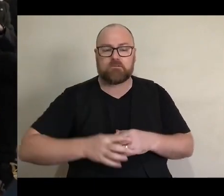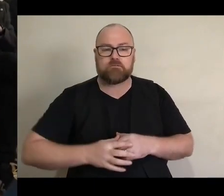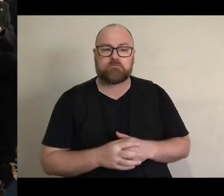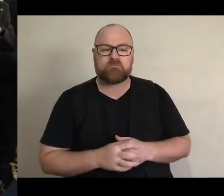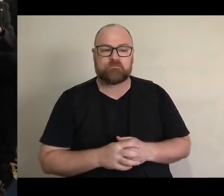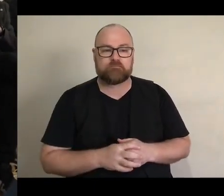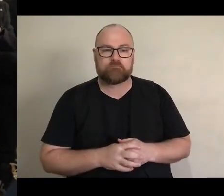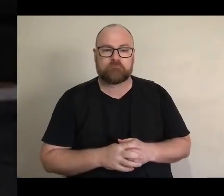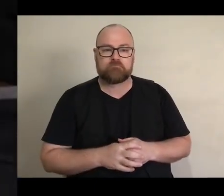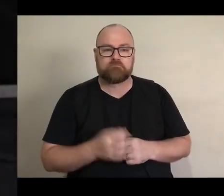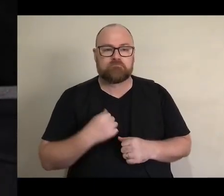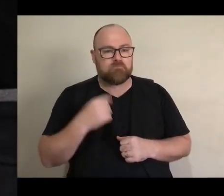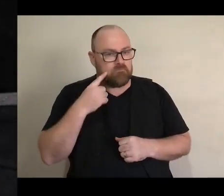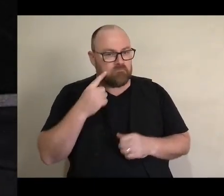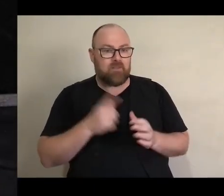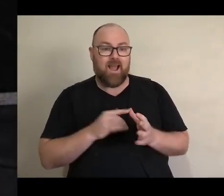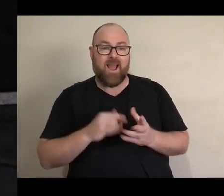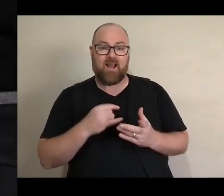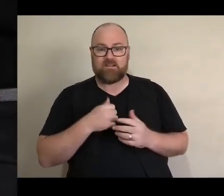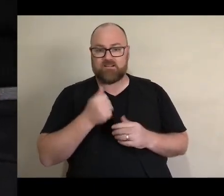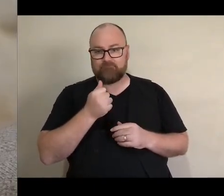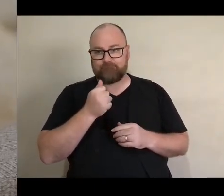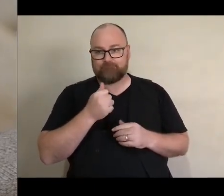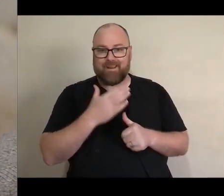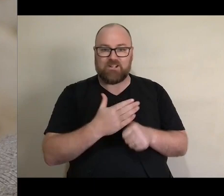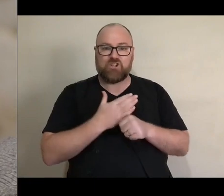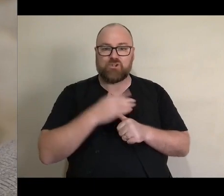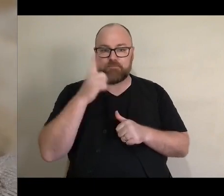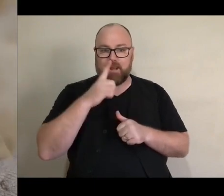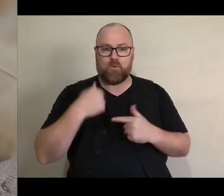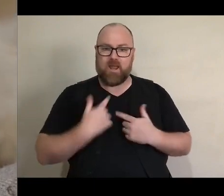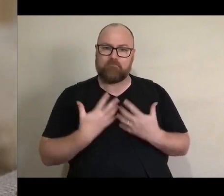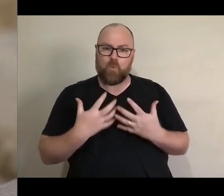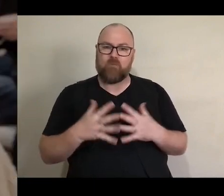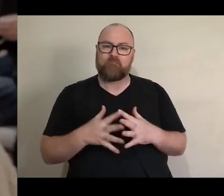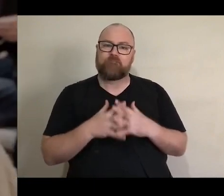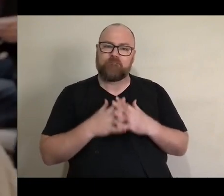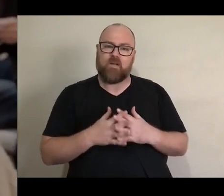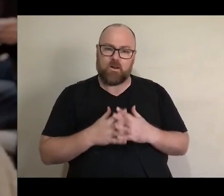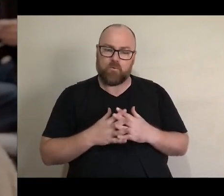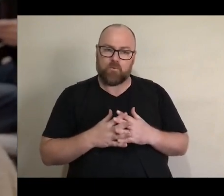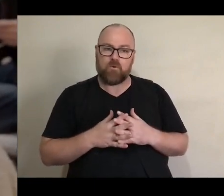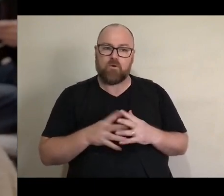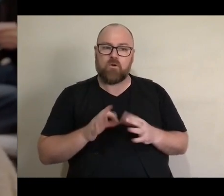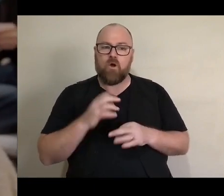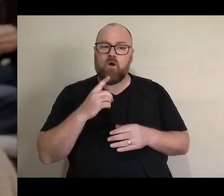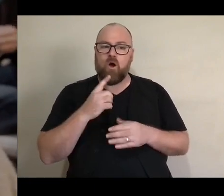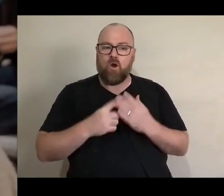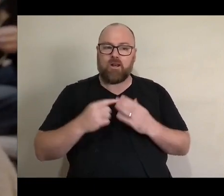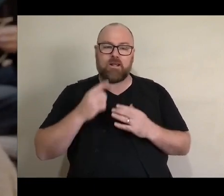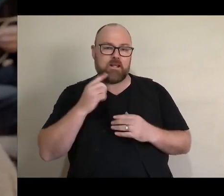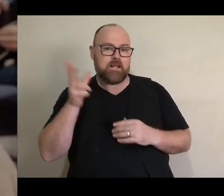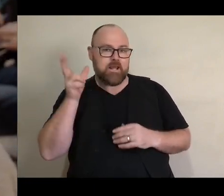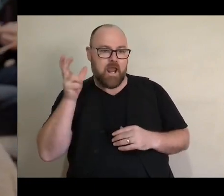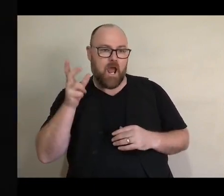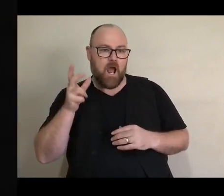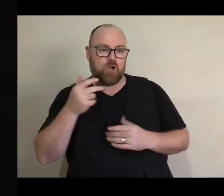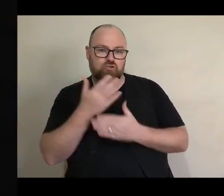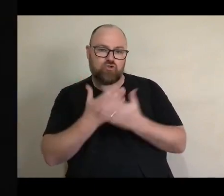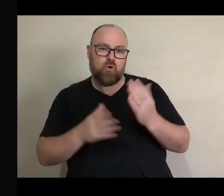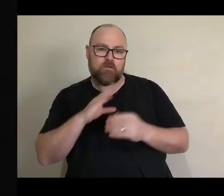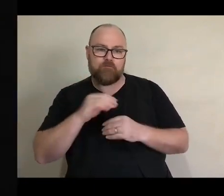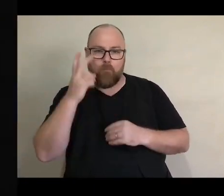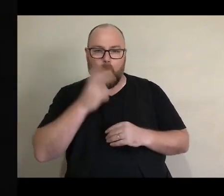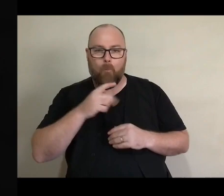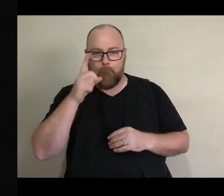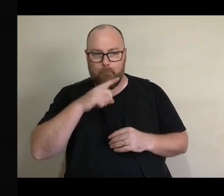Indigenous people, there's few things more valuable than hearing stories from our old people. And there's something very grounding about